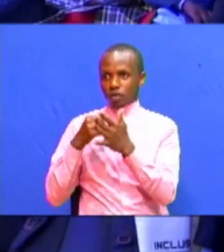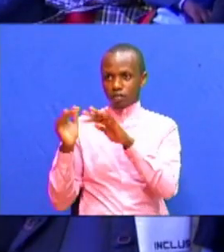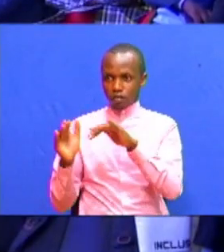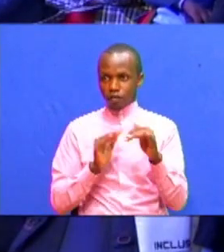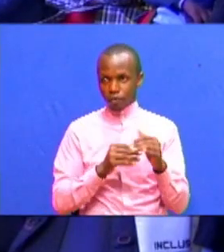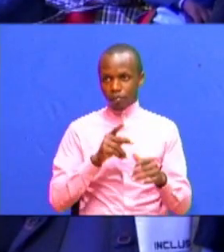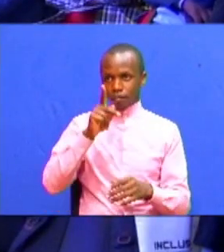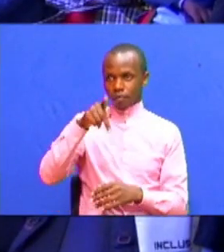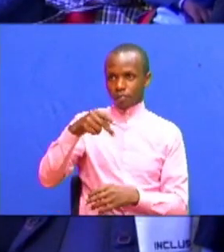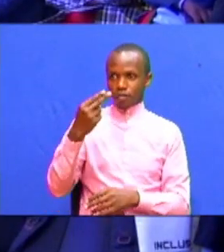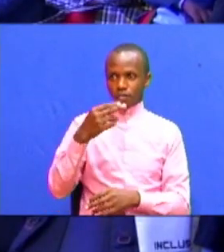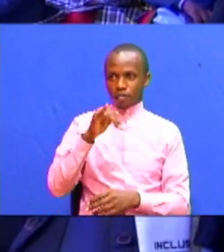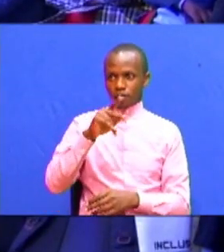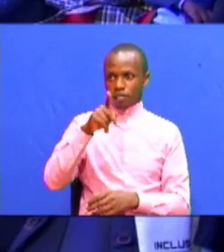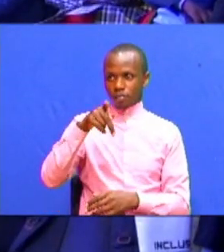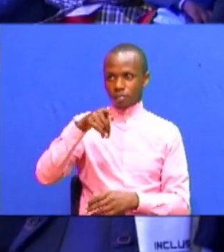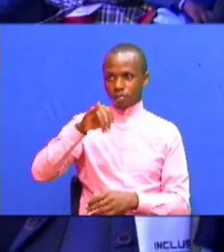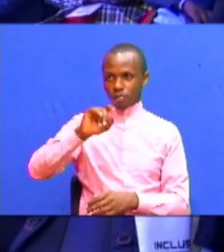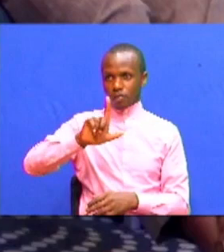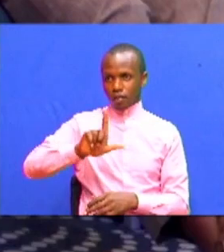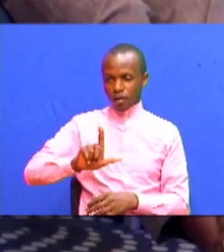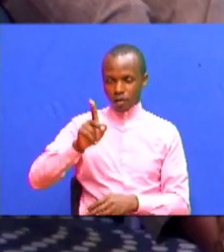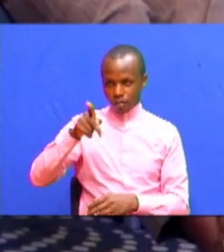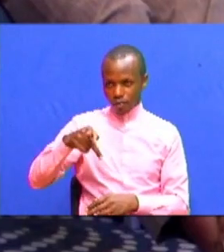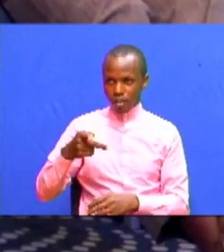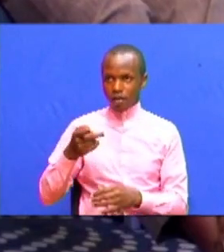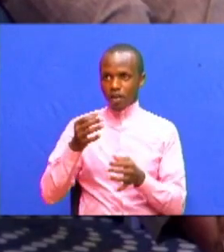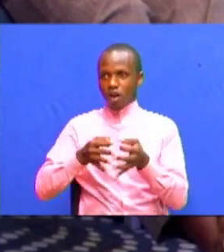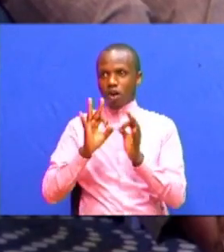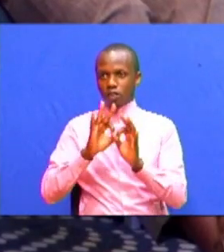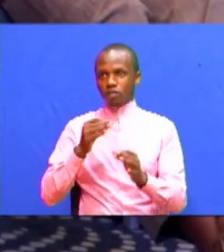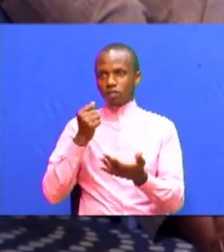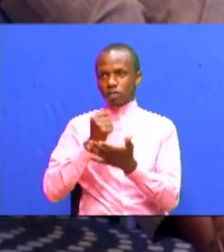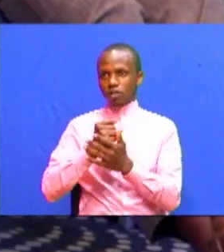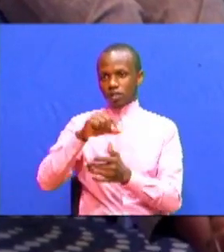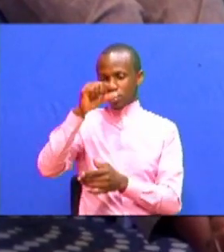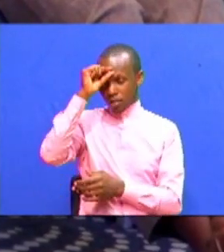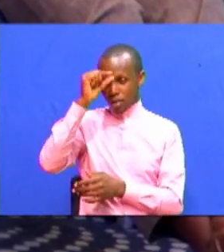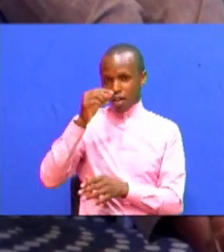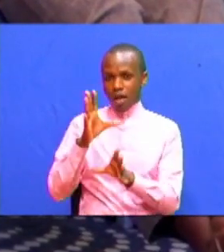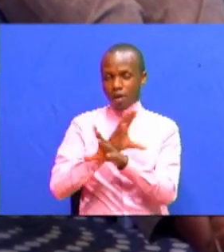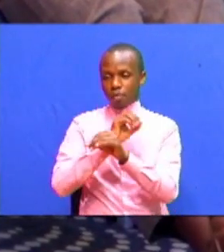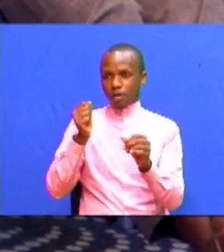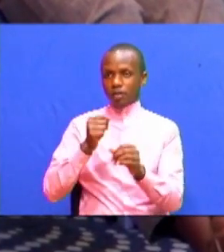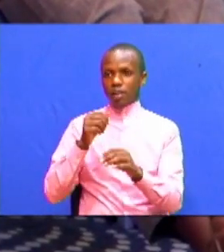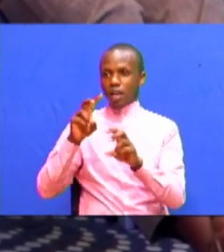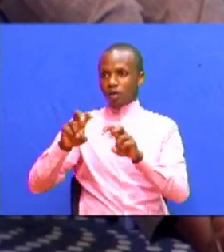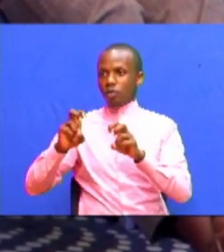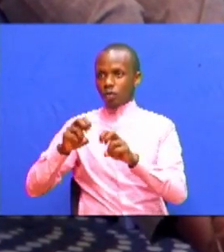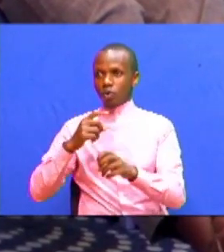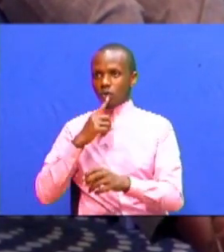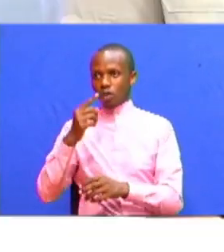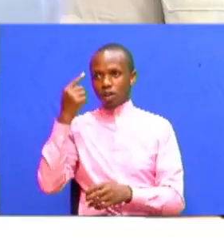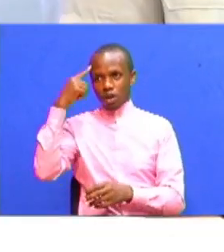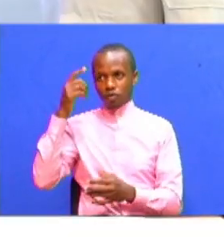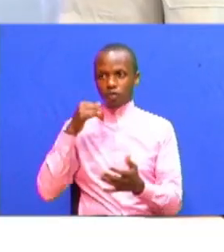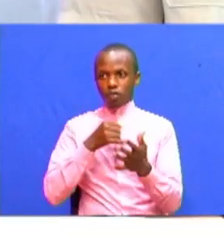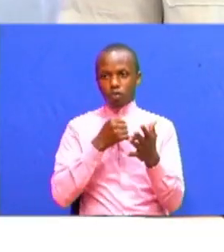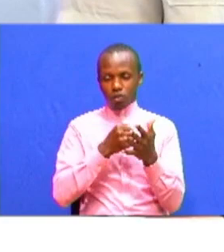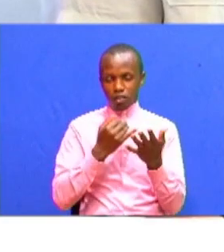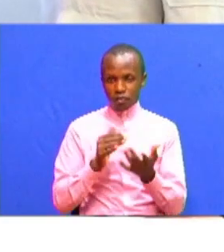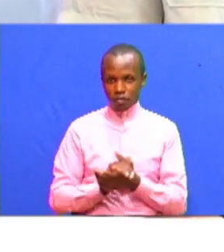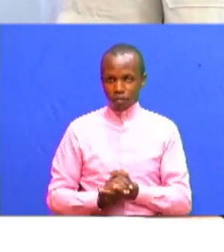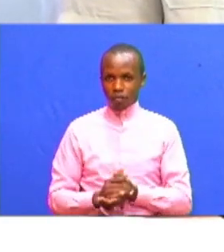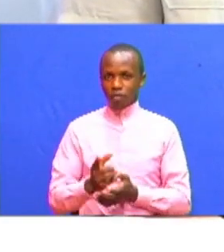Philip Thigo, the Special Envoy on Technology in the Executive Office of the President, called for more research in order to make crucial services inclusive. We